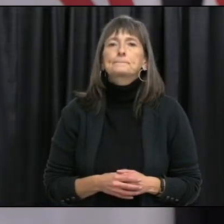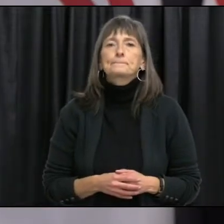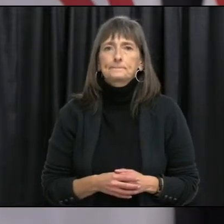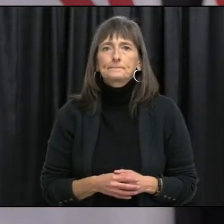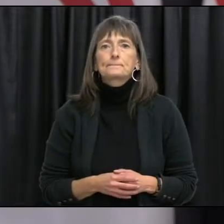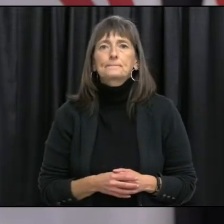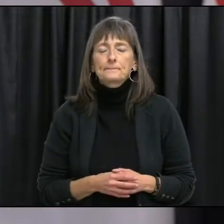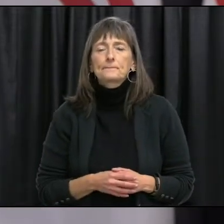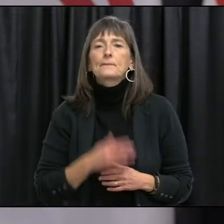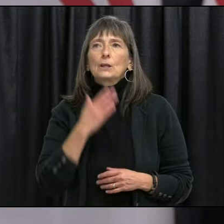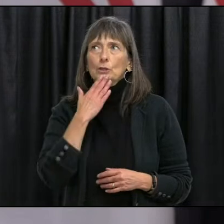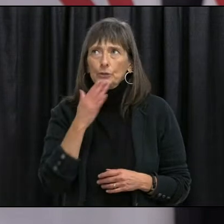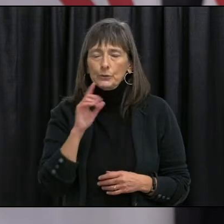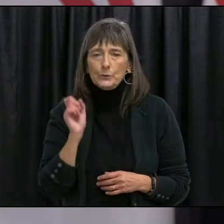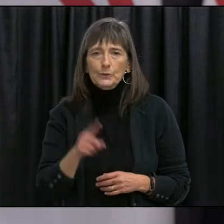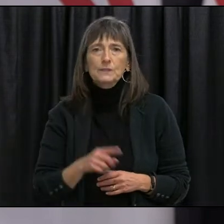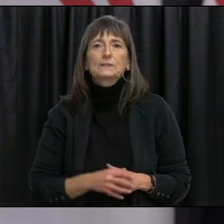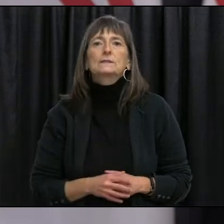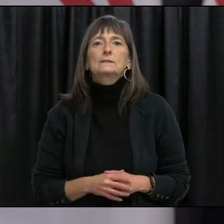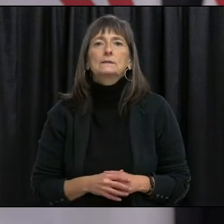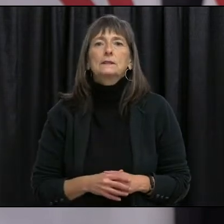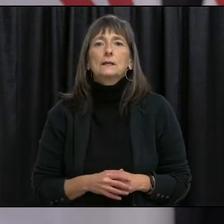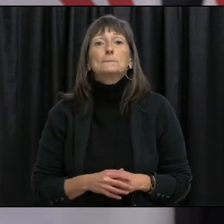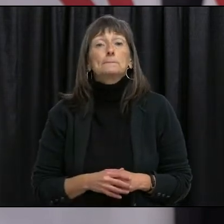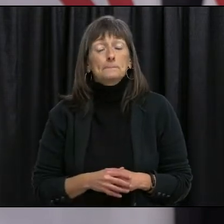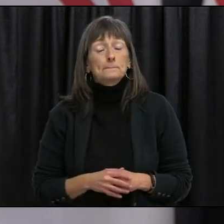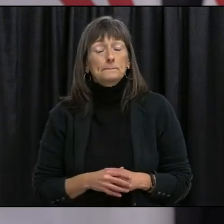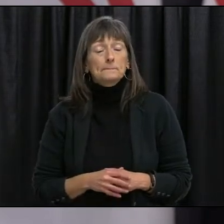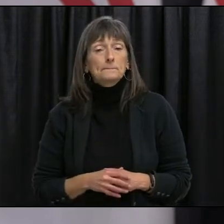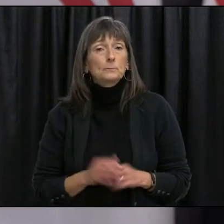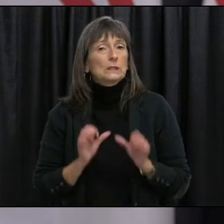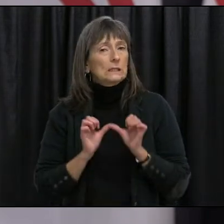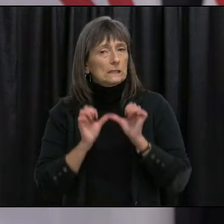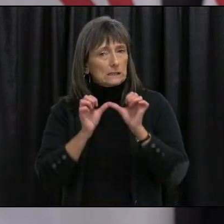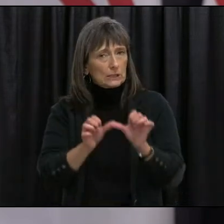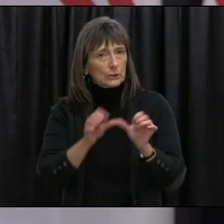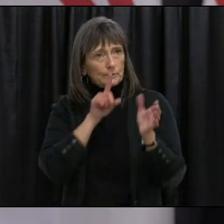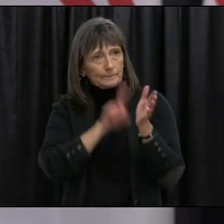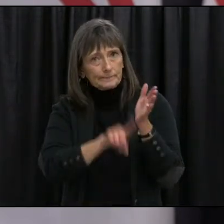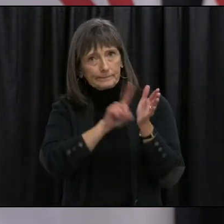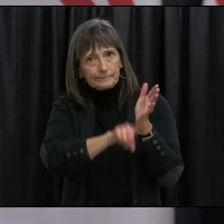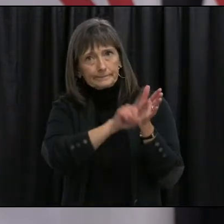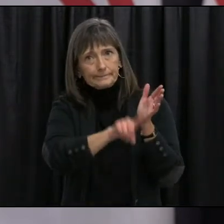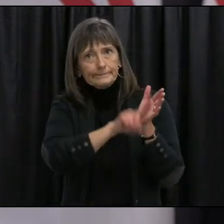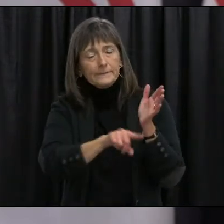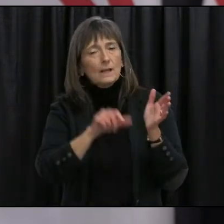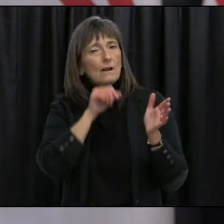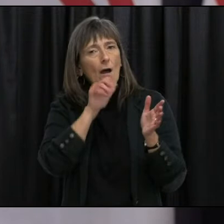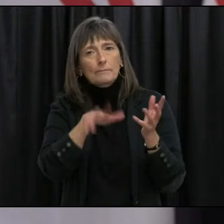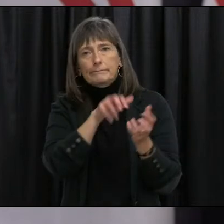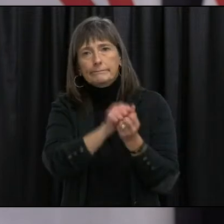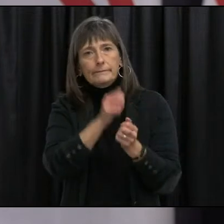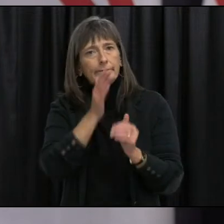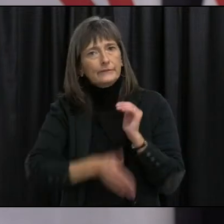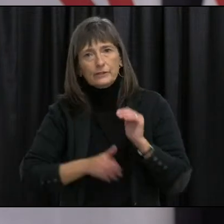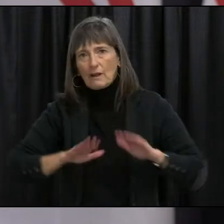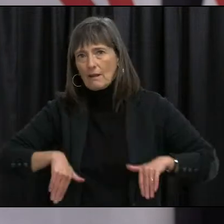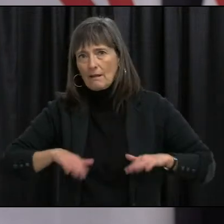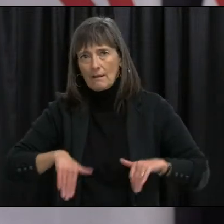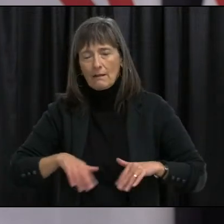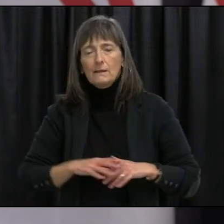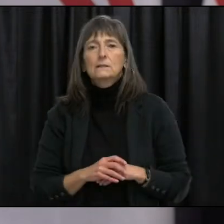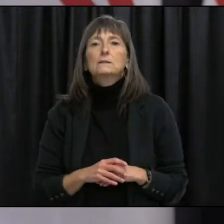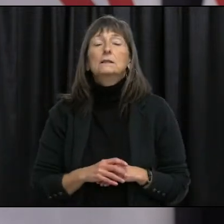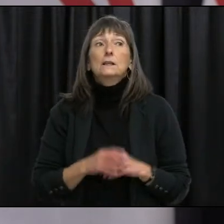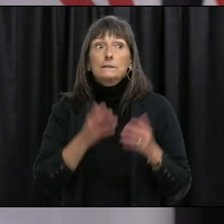question. Certainly, there is an investigation ongoing. It is not quite yet complete. Once it